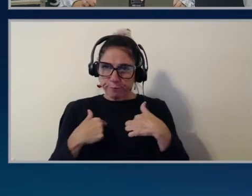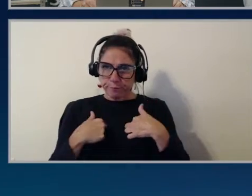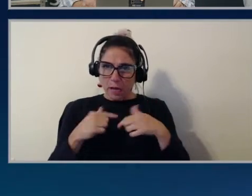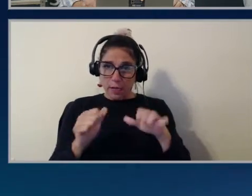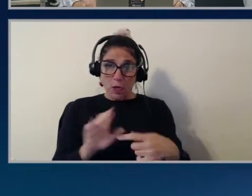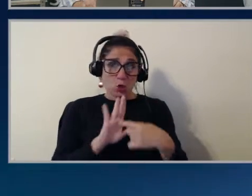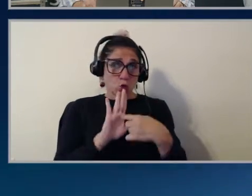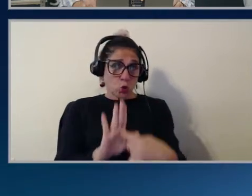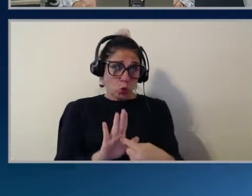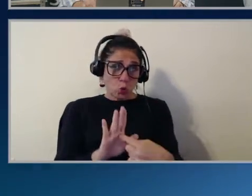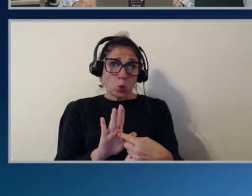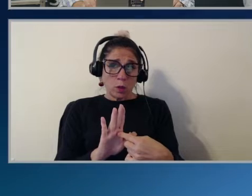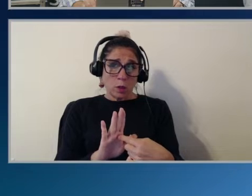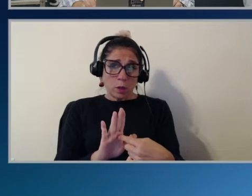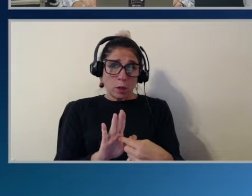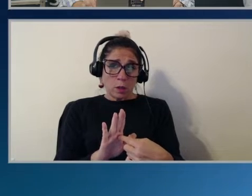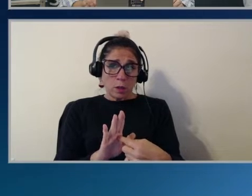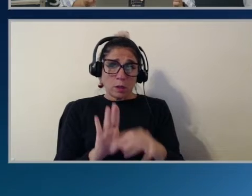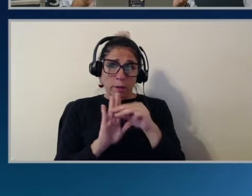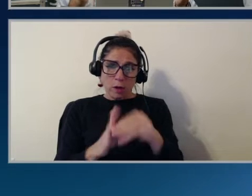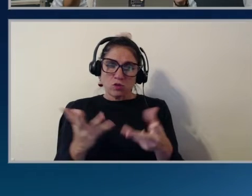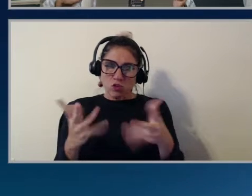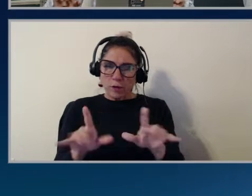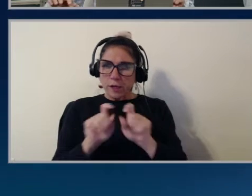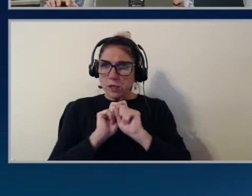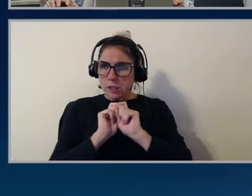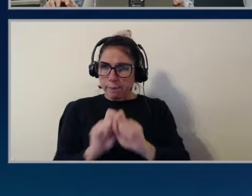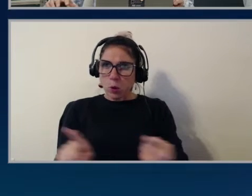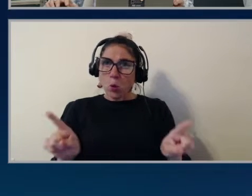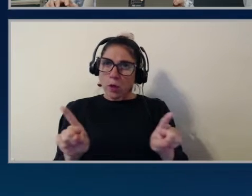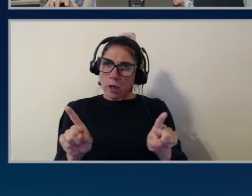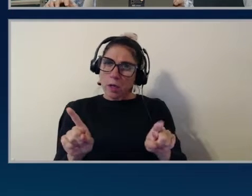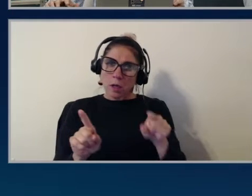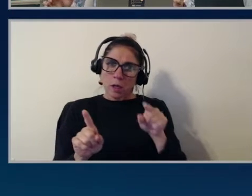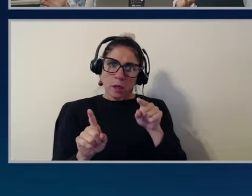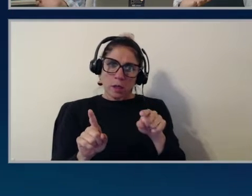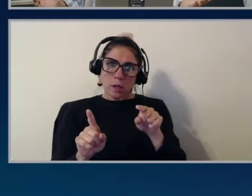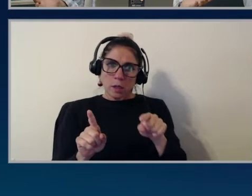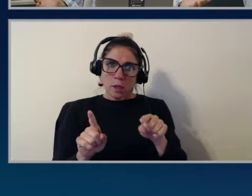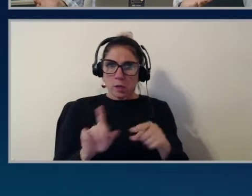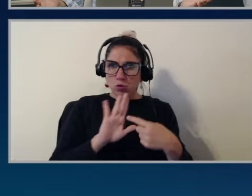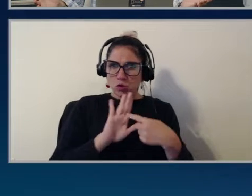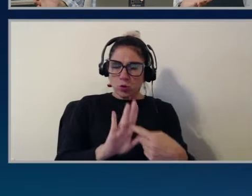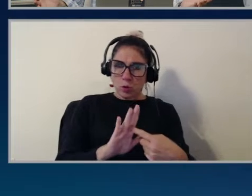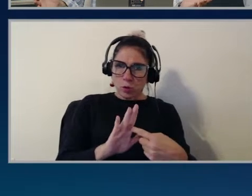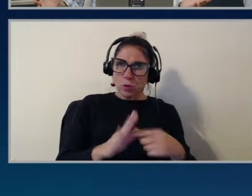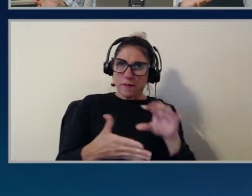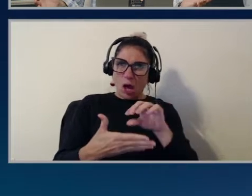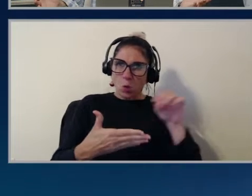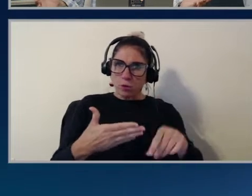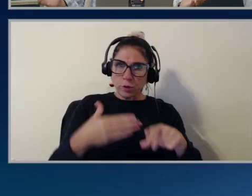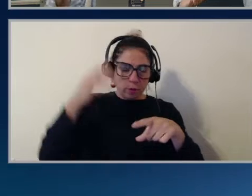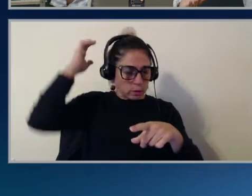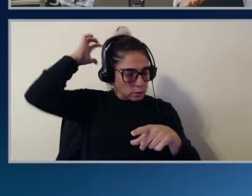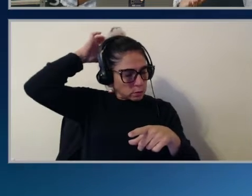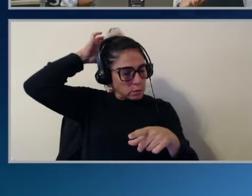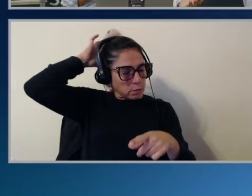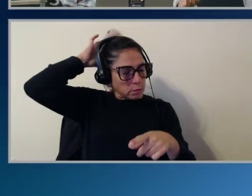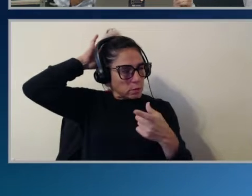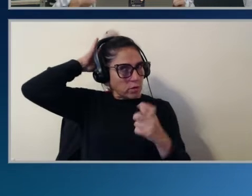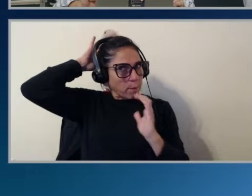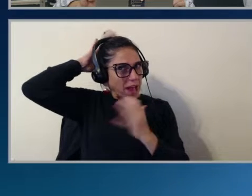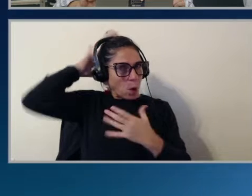you that model is deployed and it returns the output. Yeah, here's the output from our model.